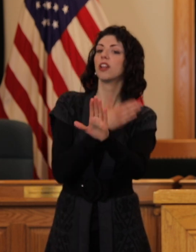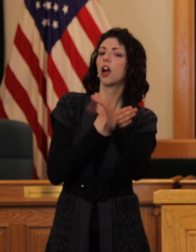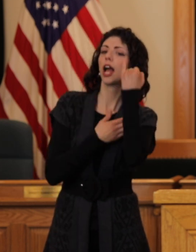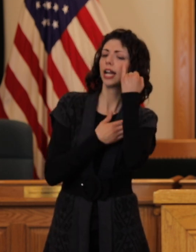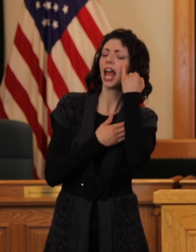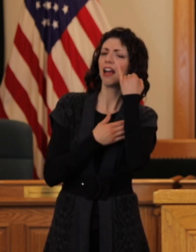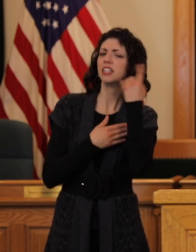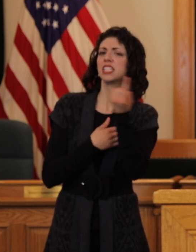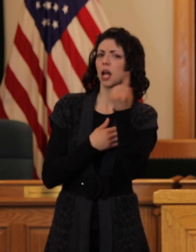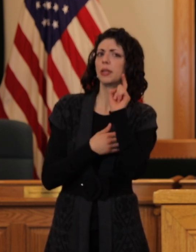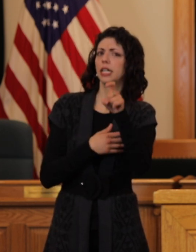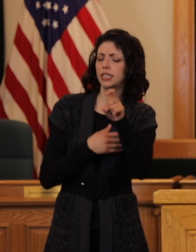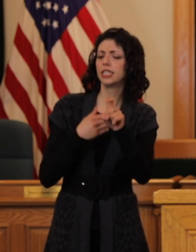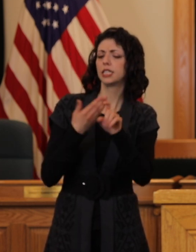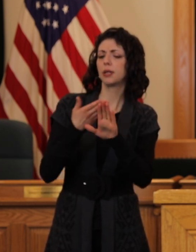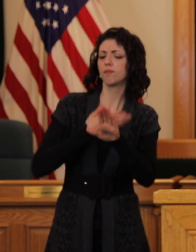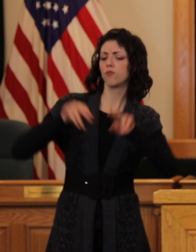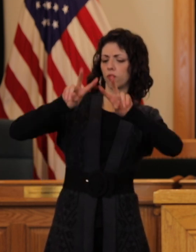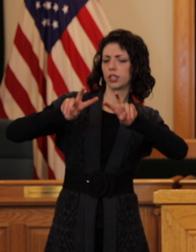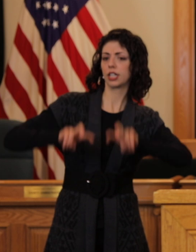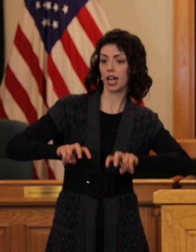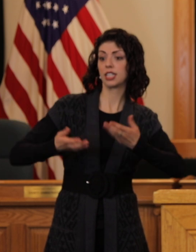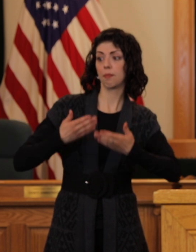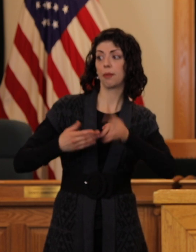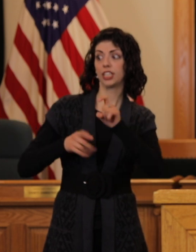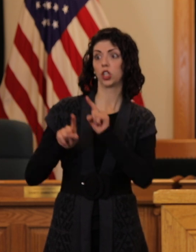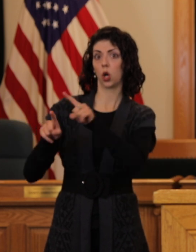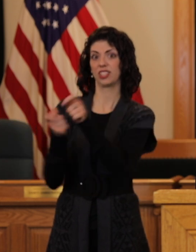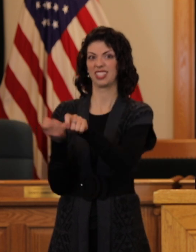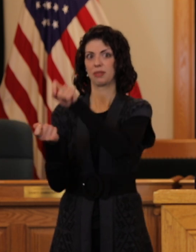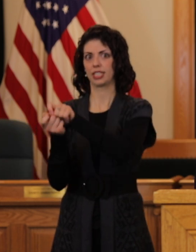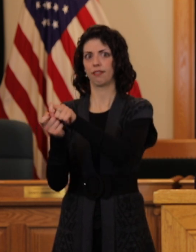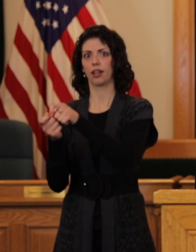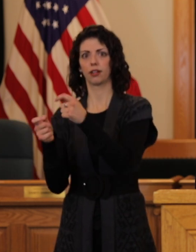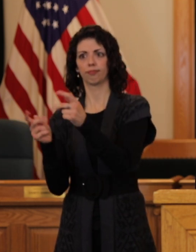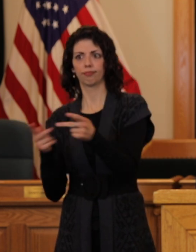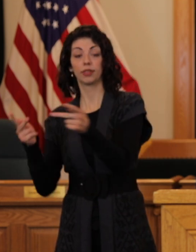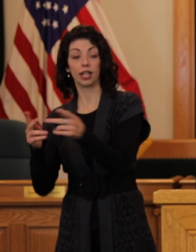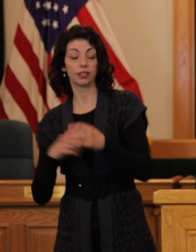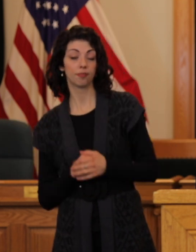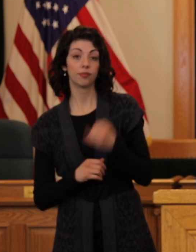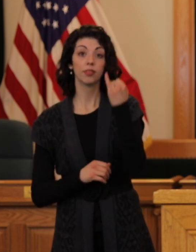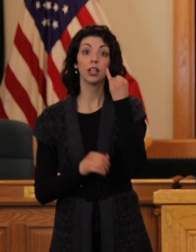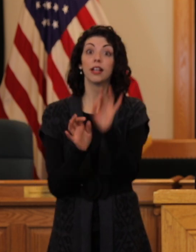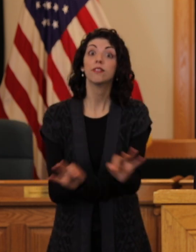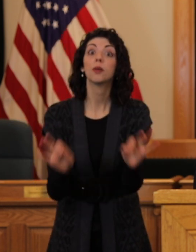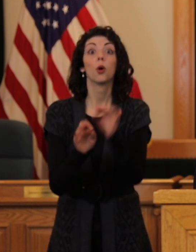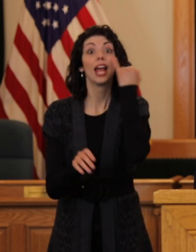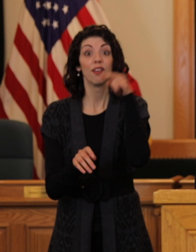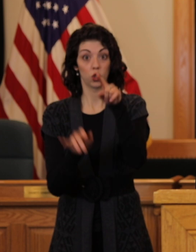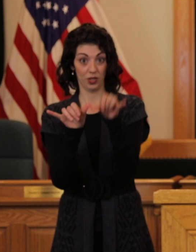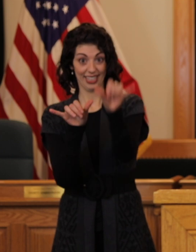or something that needs to be screened to an appropriate location. If you've been sheltering at home, this is very important. Call